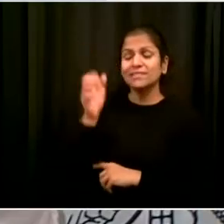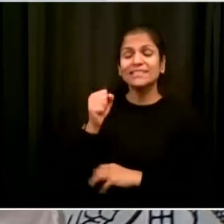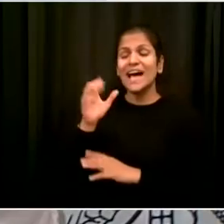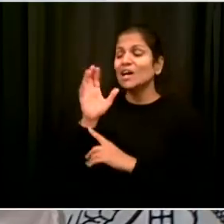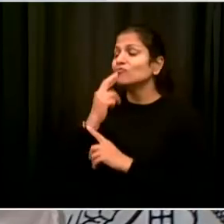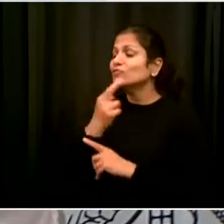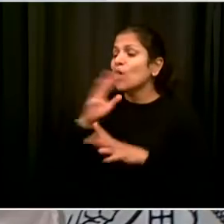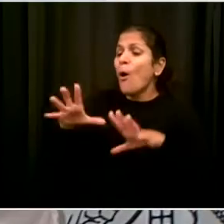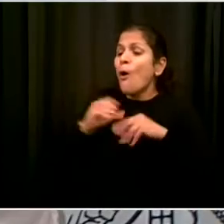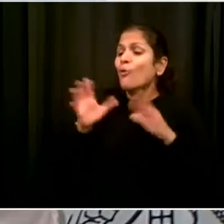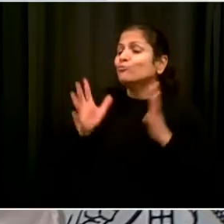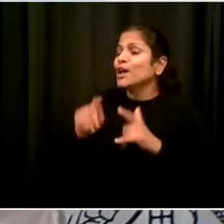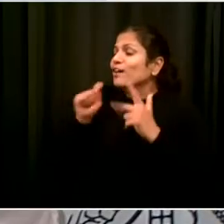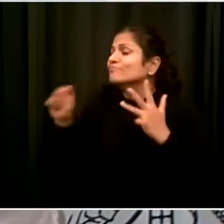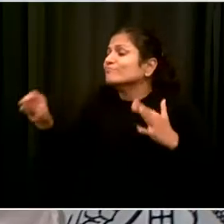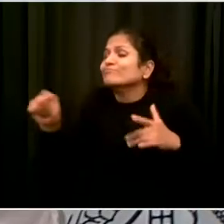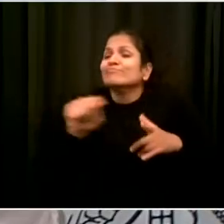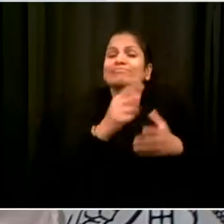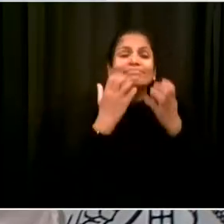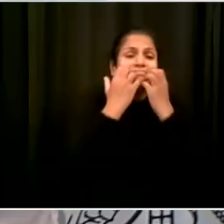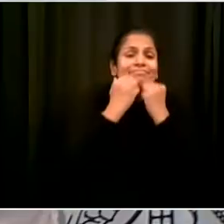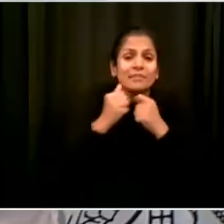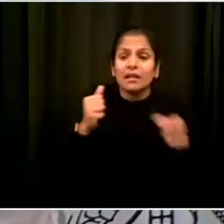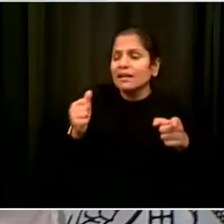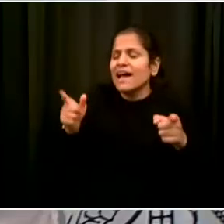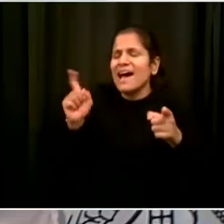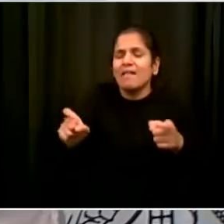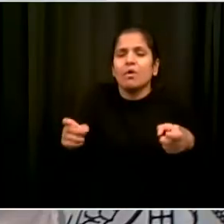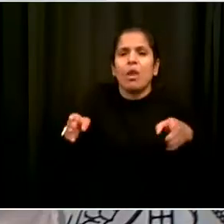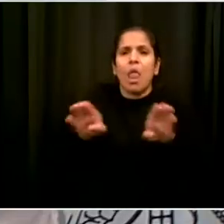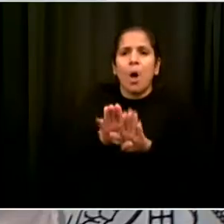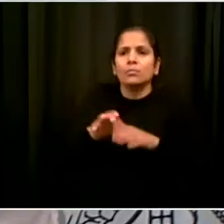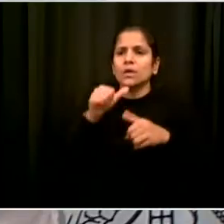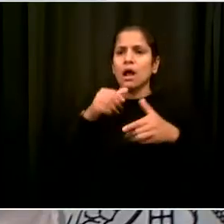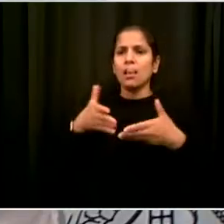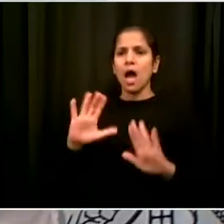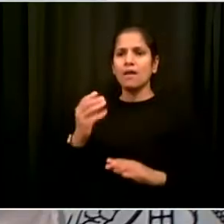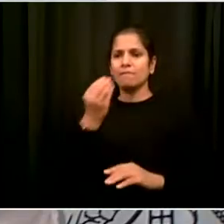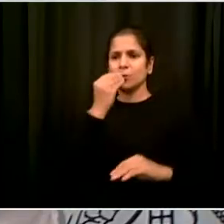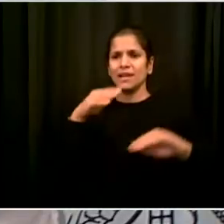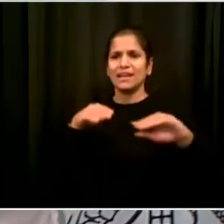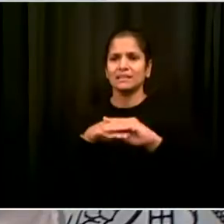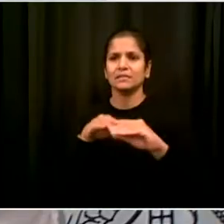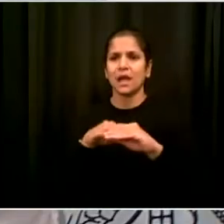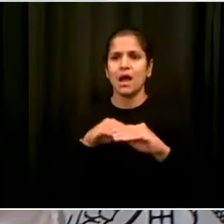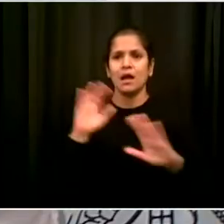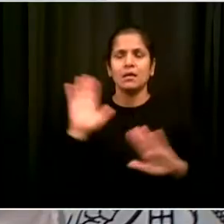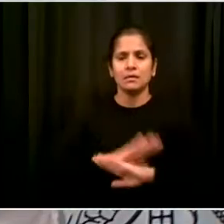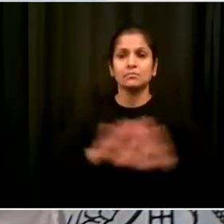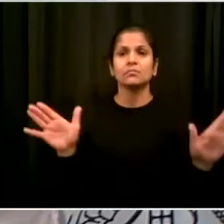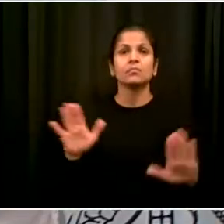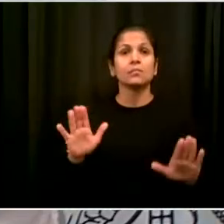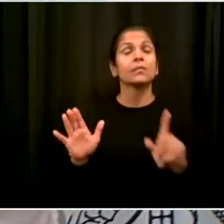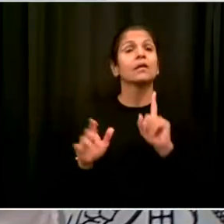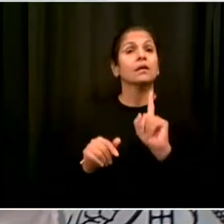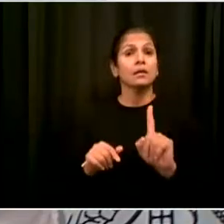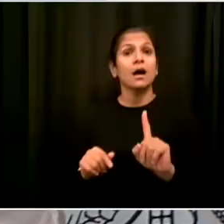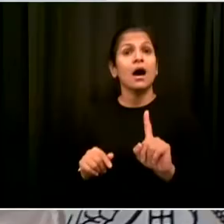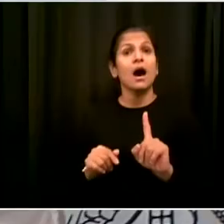need as a result of indoor dining alone, we think almost 100,000 restaurant workers got their job